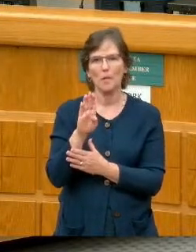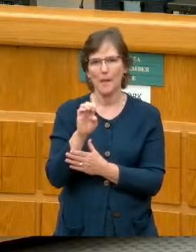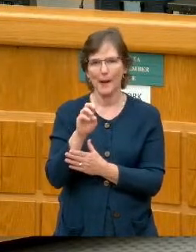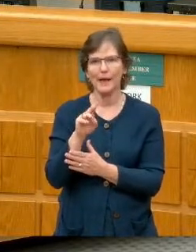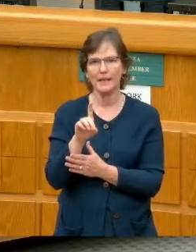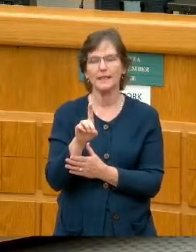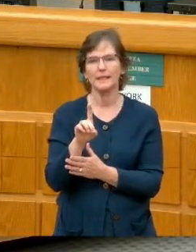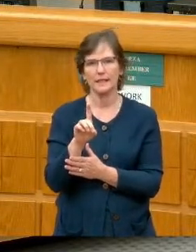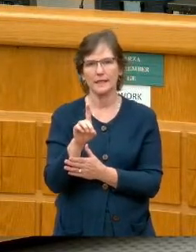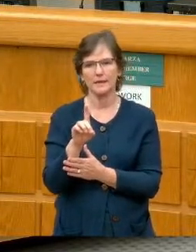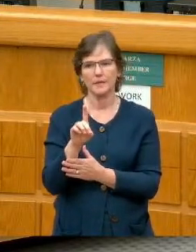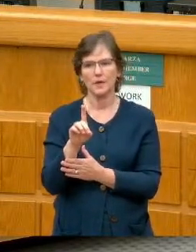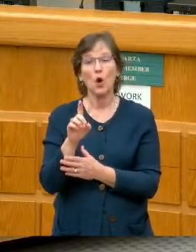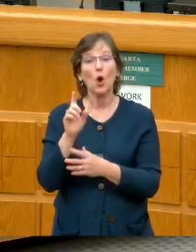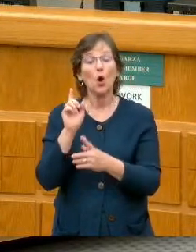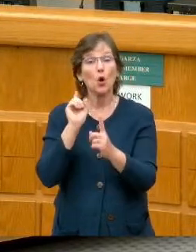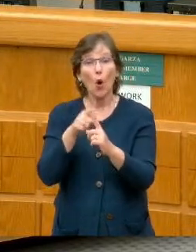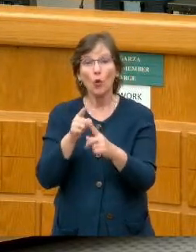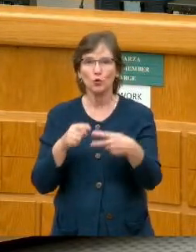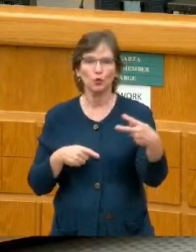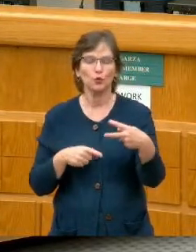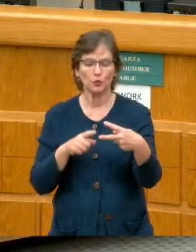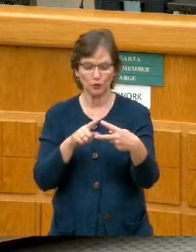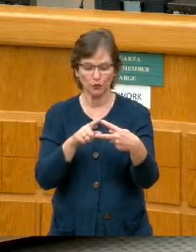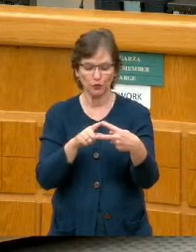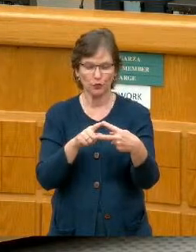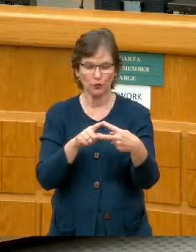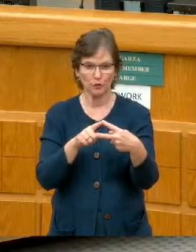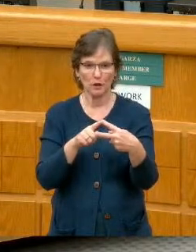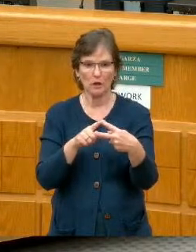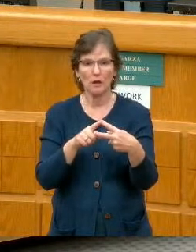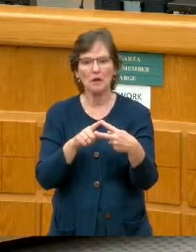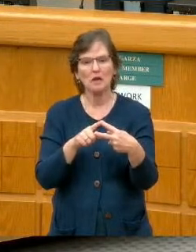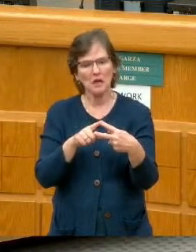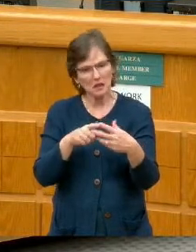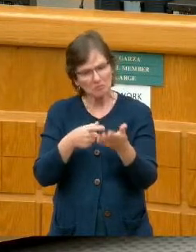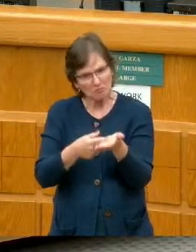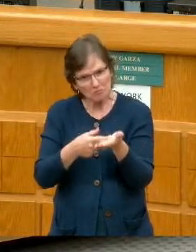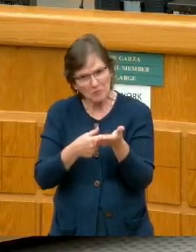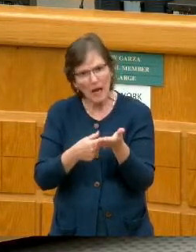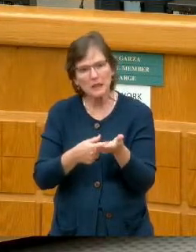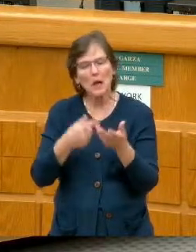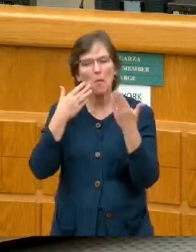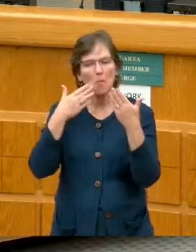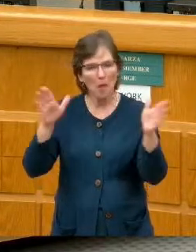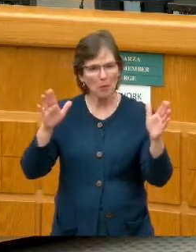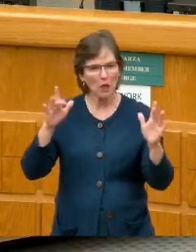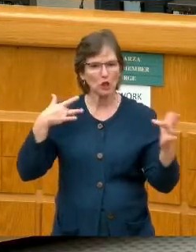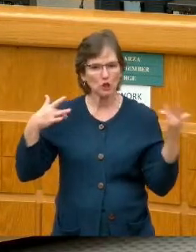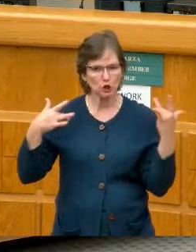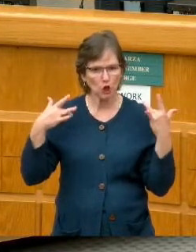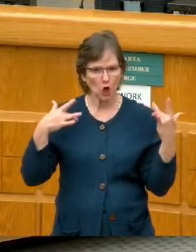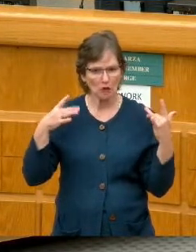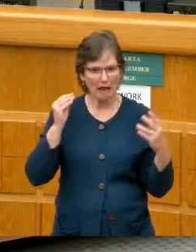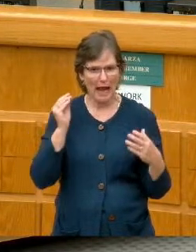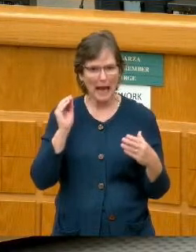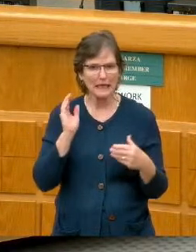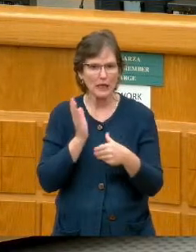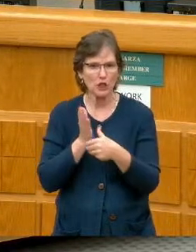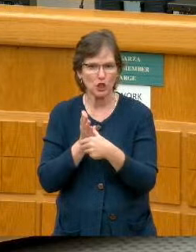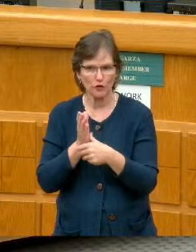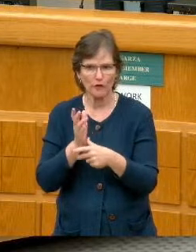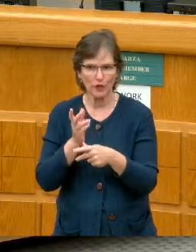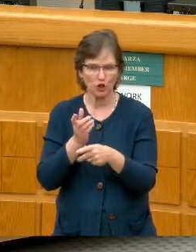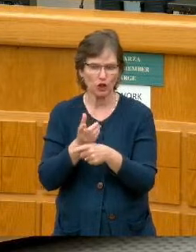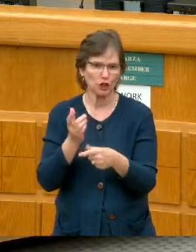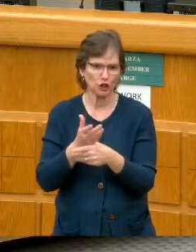We have 2 objectives on the task force. The first is to address public concerns and questions about COVID-19 and the interventions or rolling back of